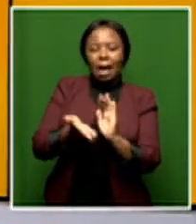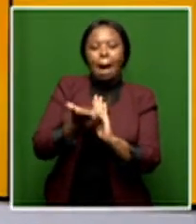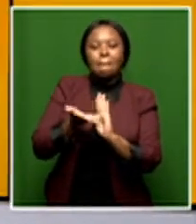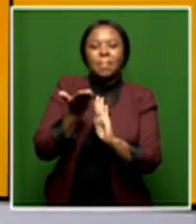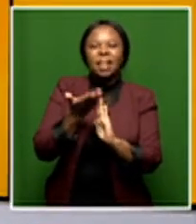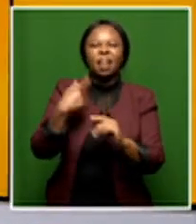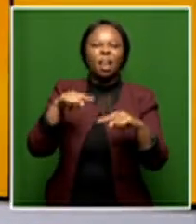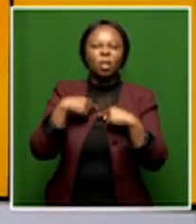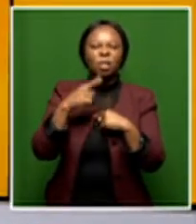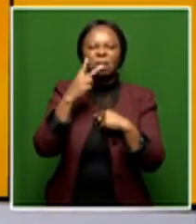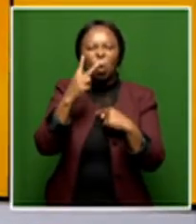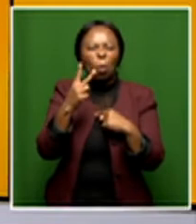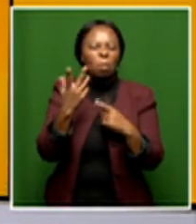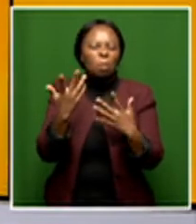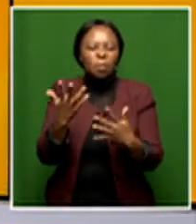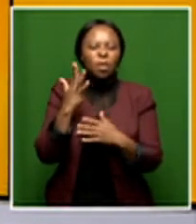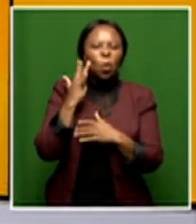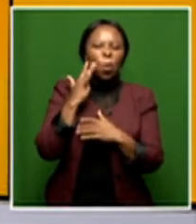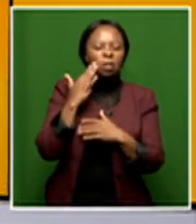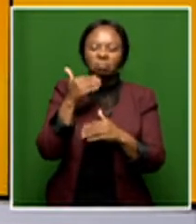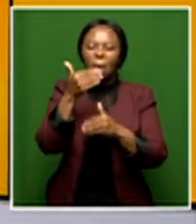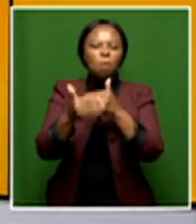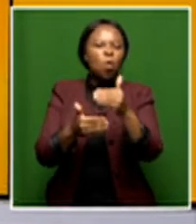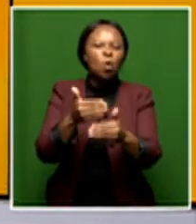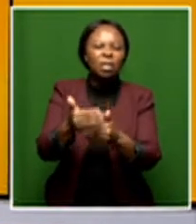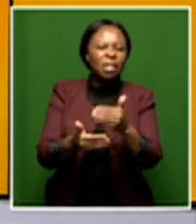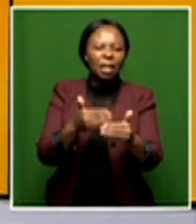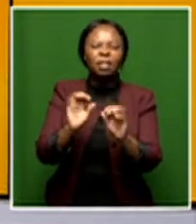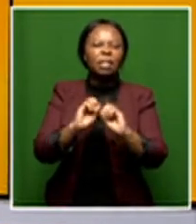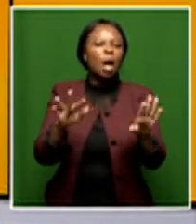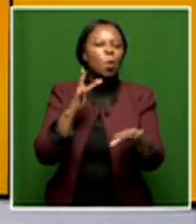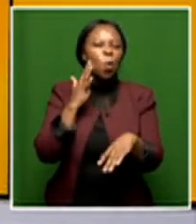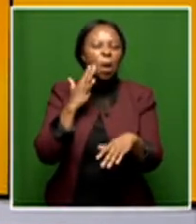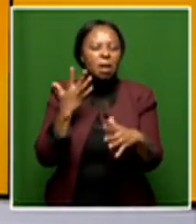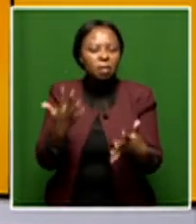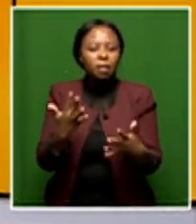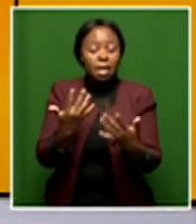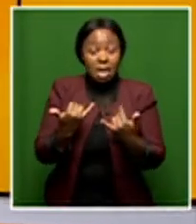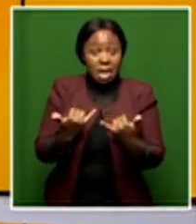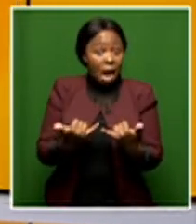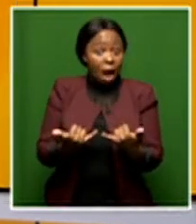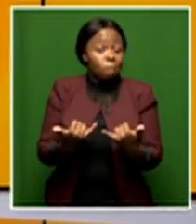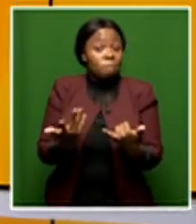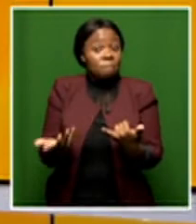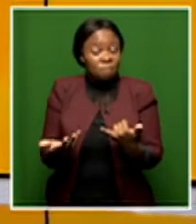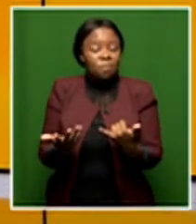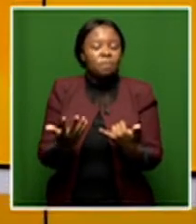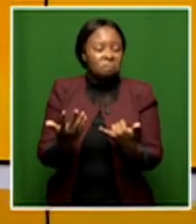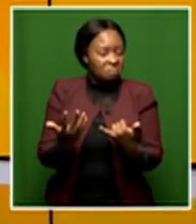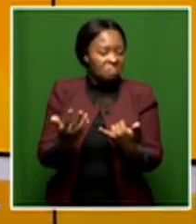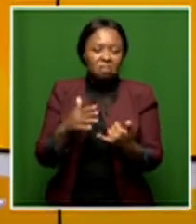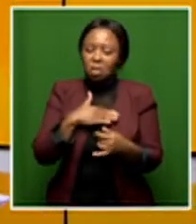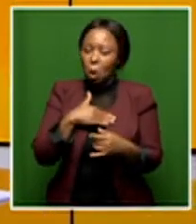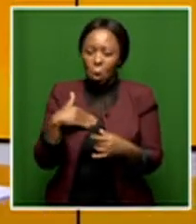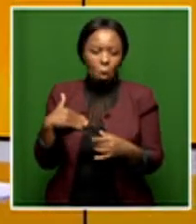to when we're getting how the process will unfold. But, as it stands right now, obviously, it is very, very slow.